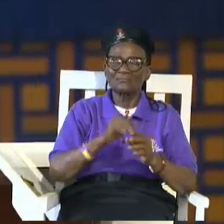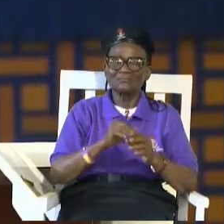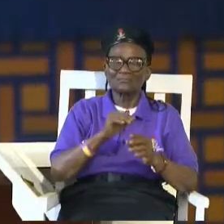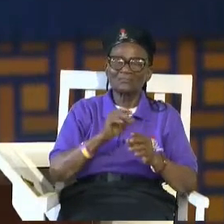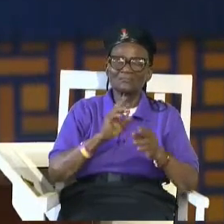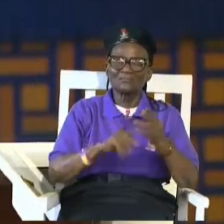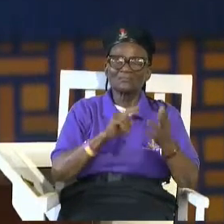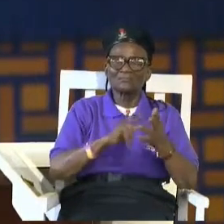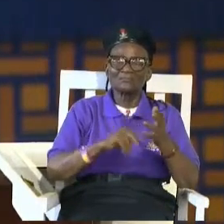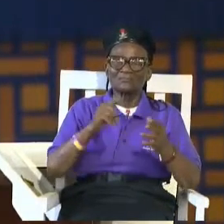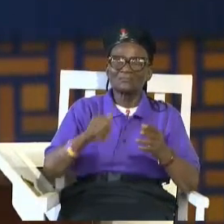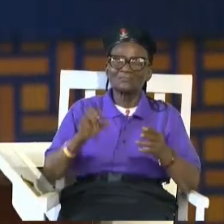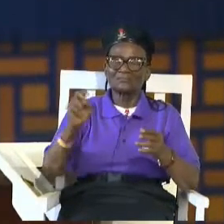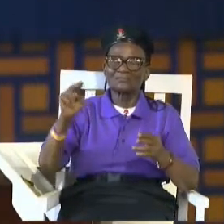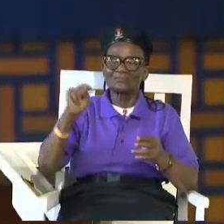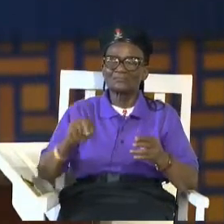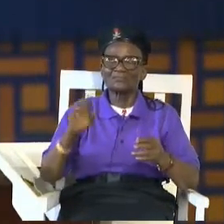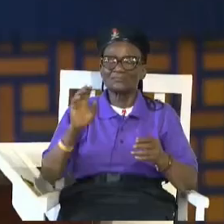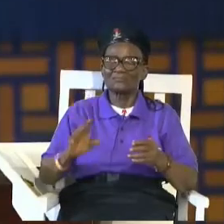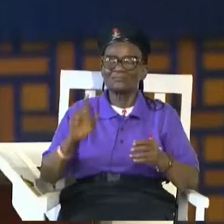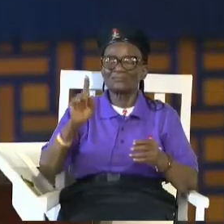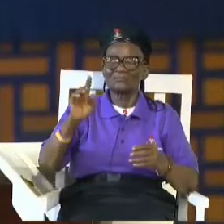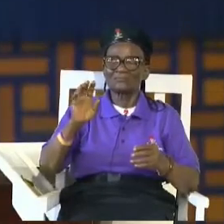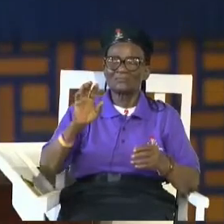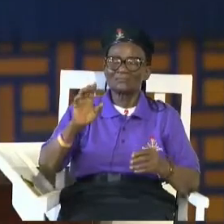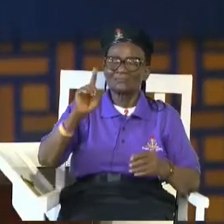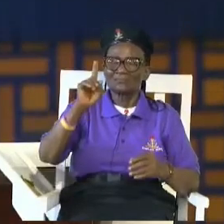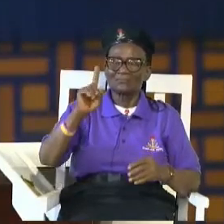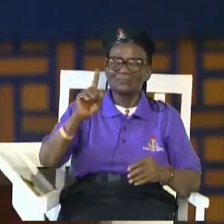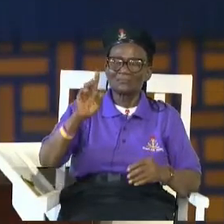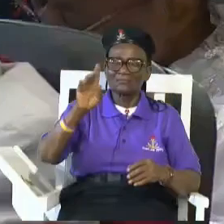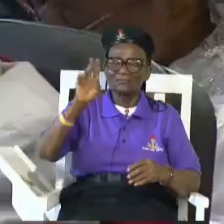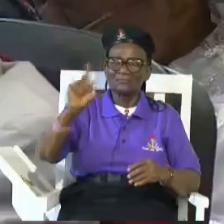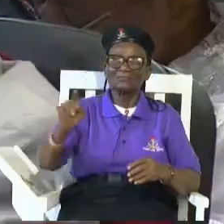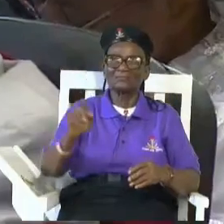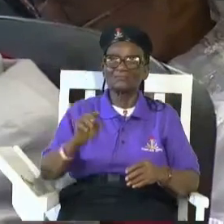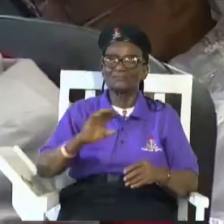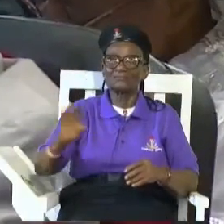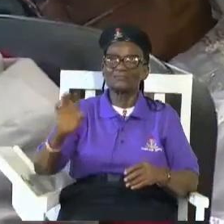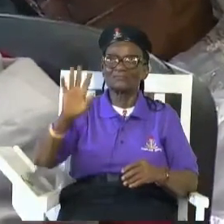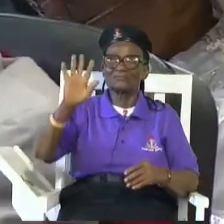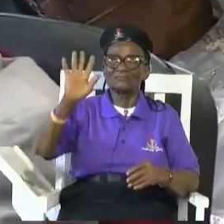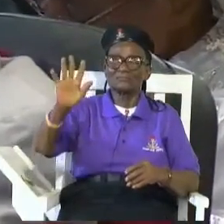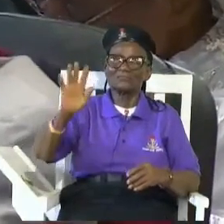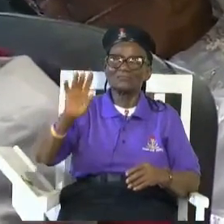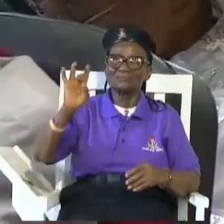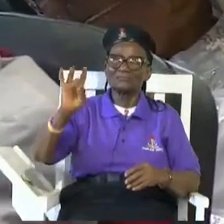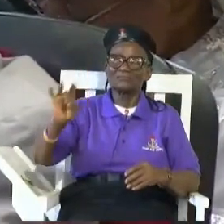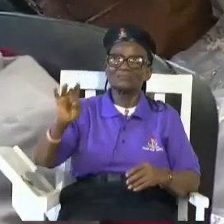and you read verses 5, 8, 13, and so on,